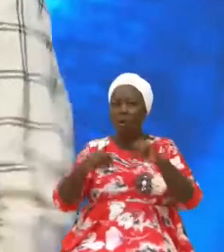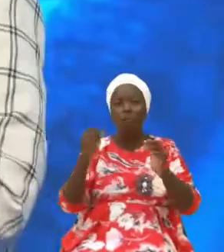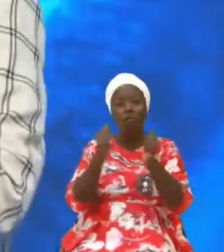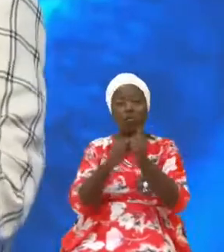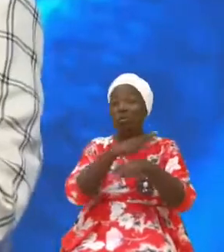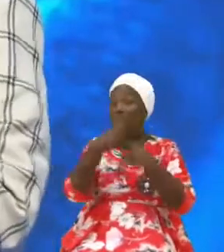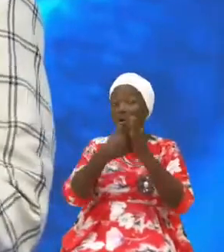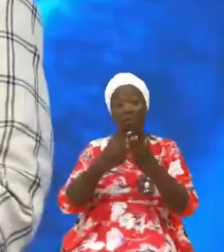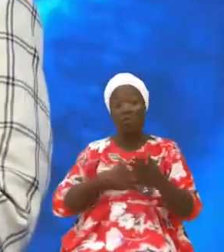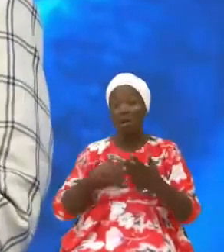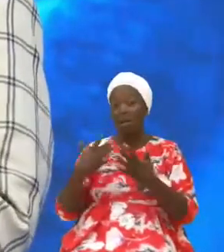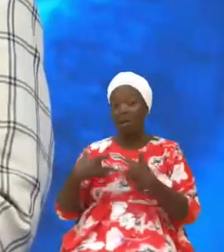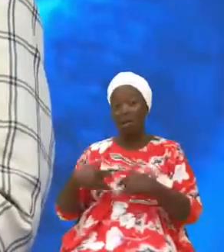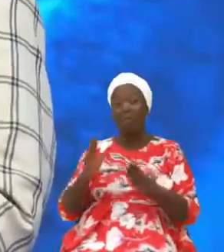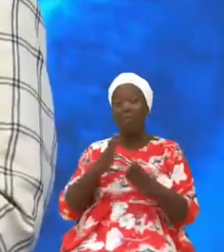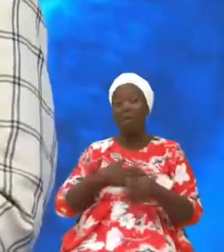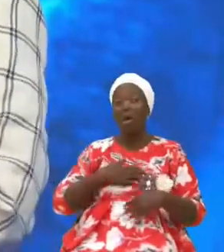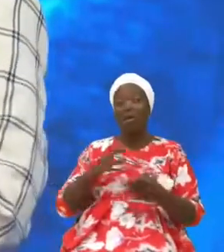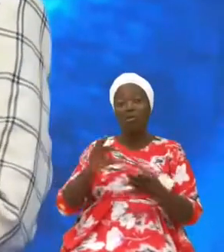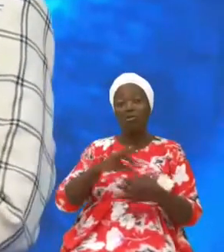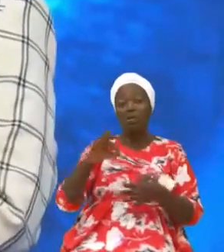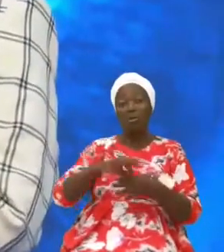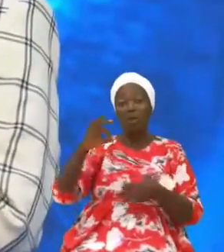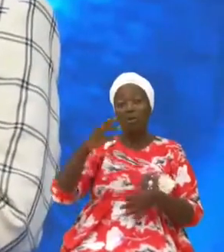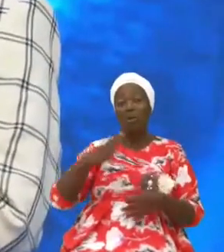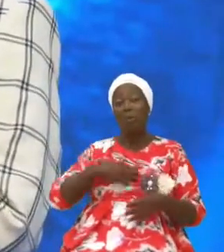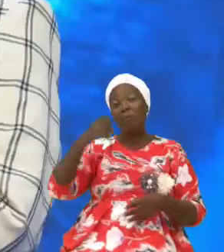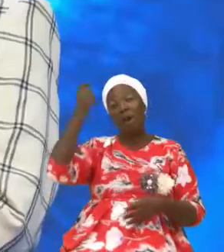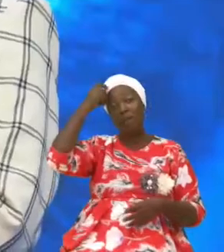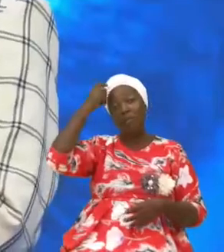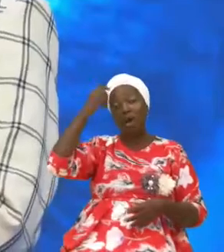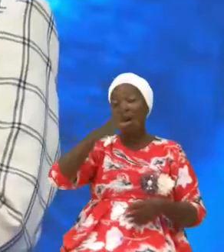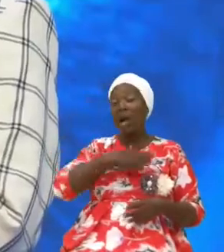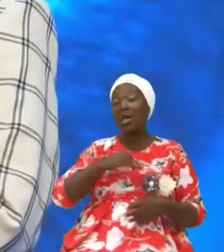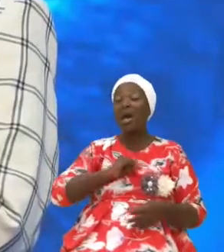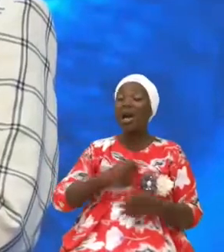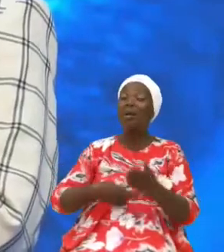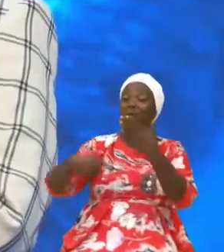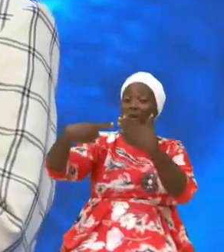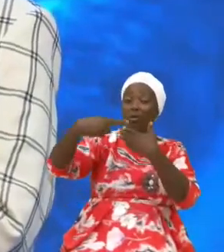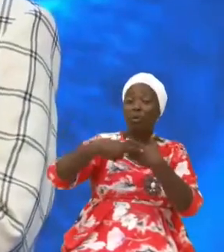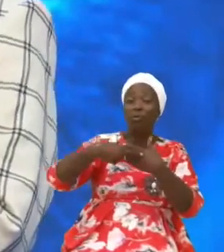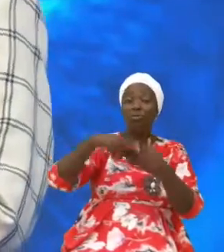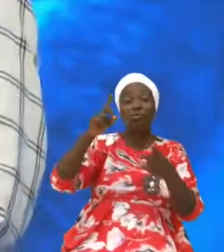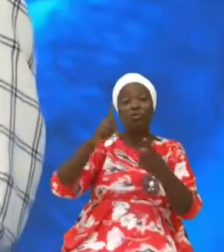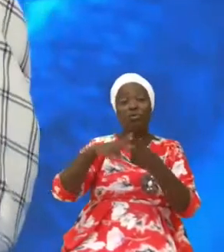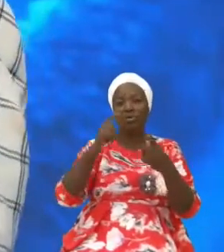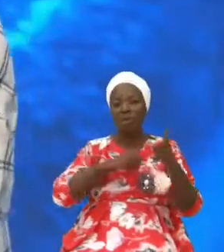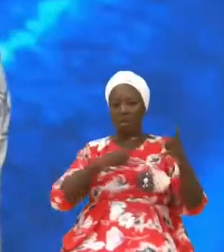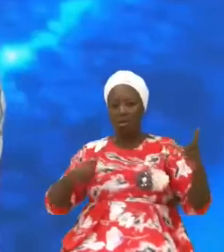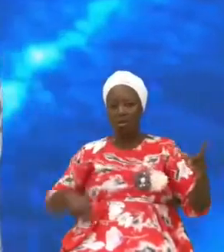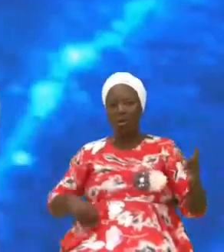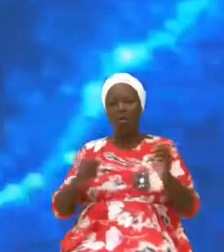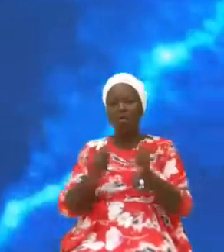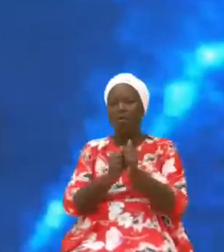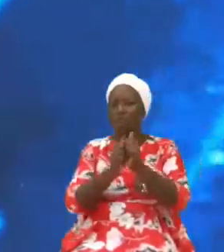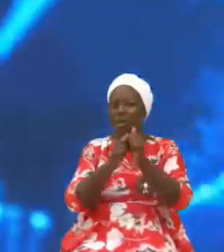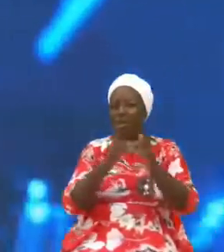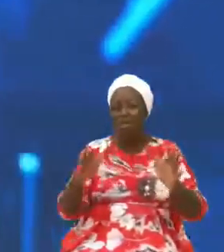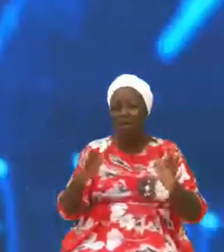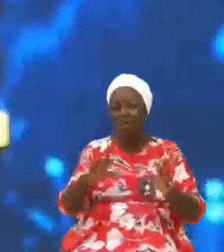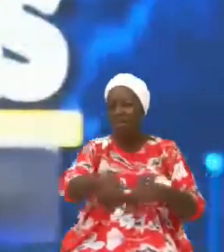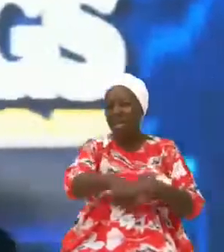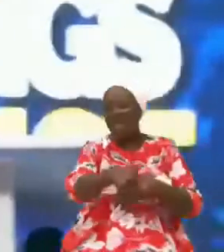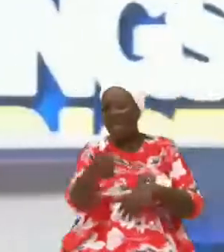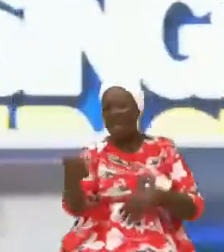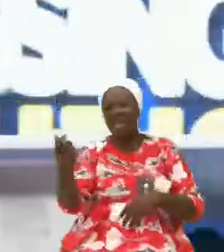Then you say, I come with all my heart, all my soul, and all my mind, and I return